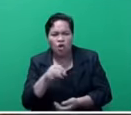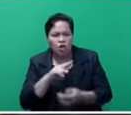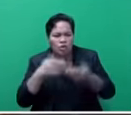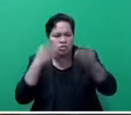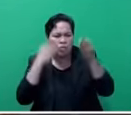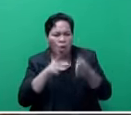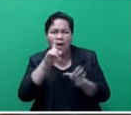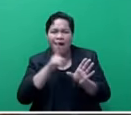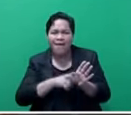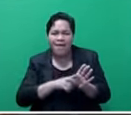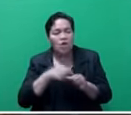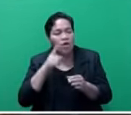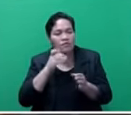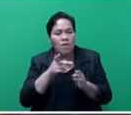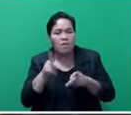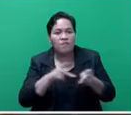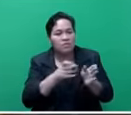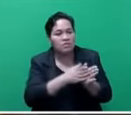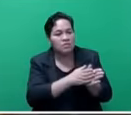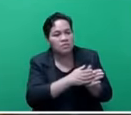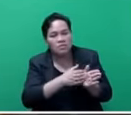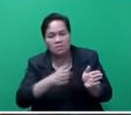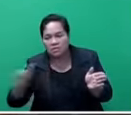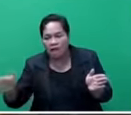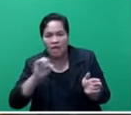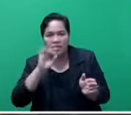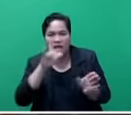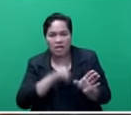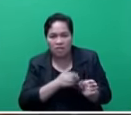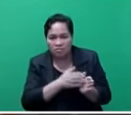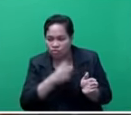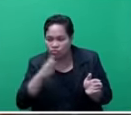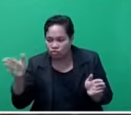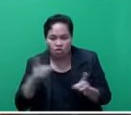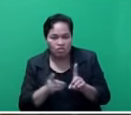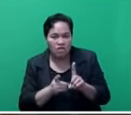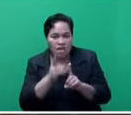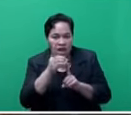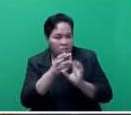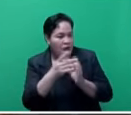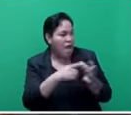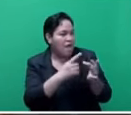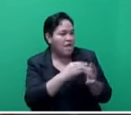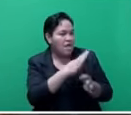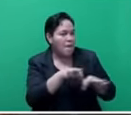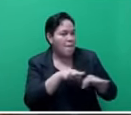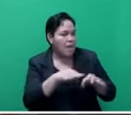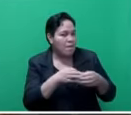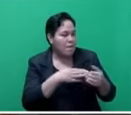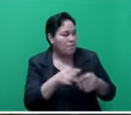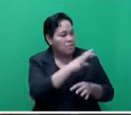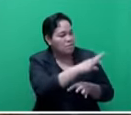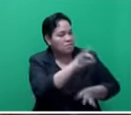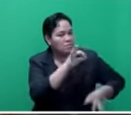in 1 year, you have to look at performance over the next 10 years. So you develop succession management plans. You